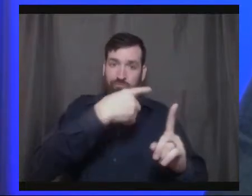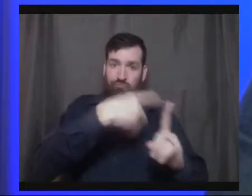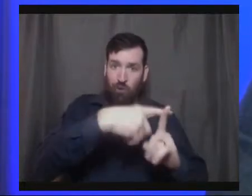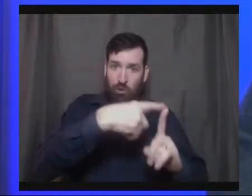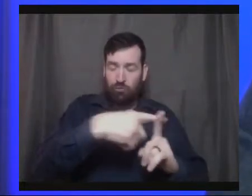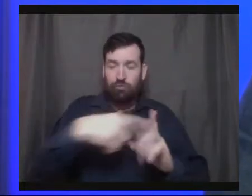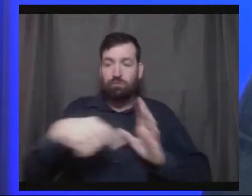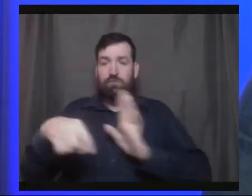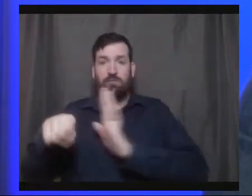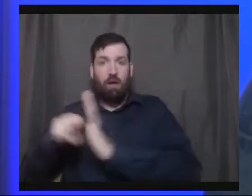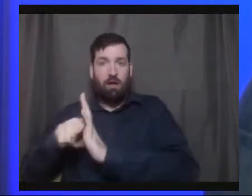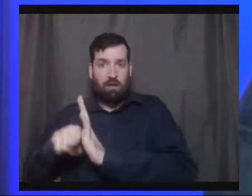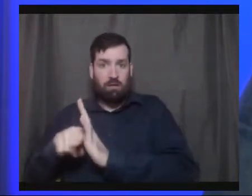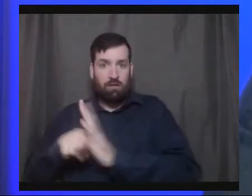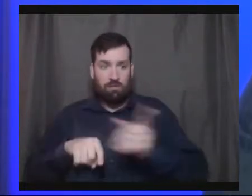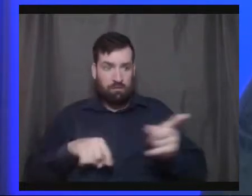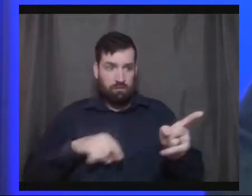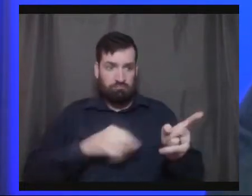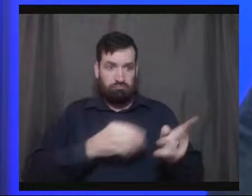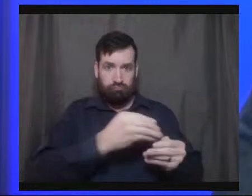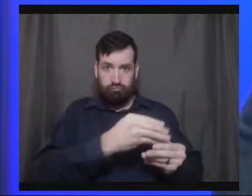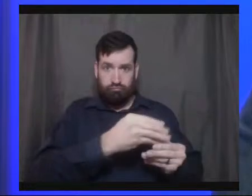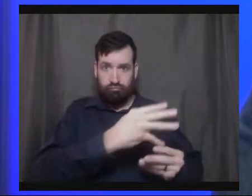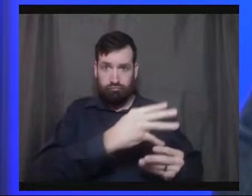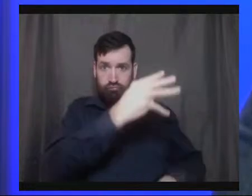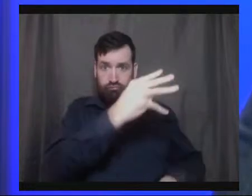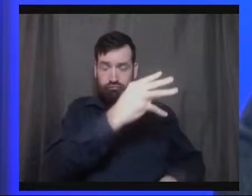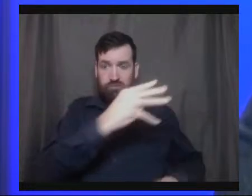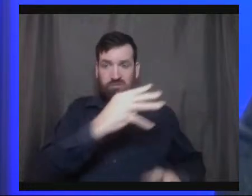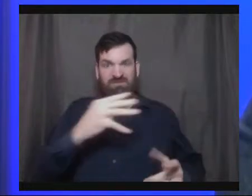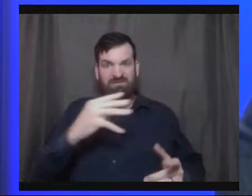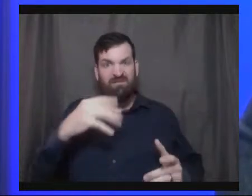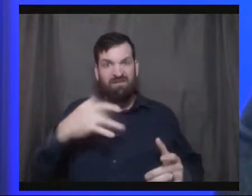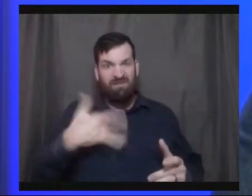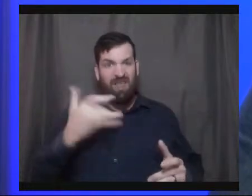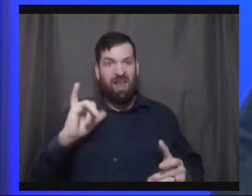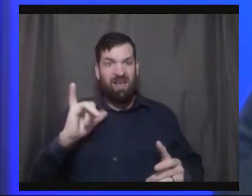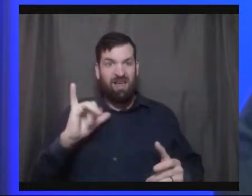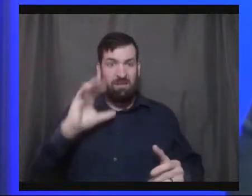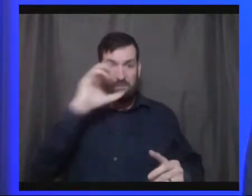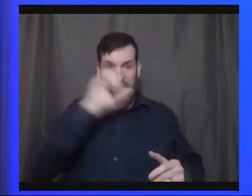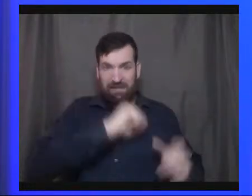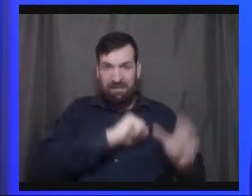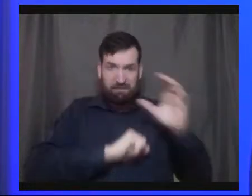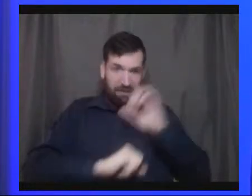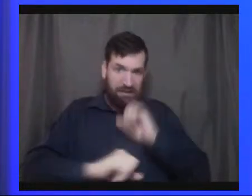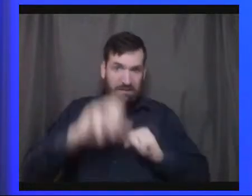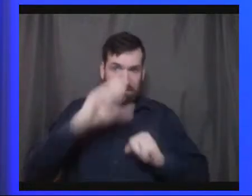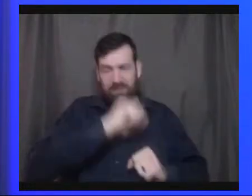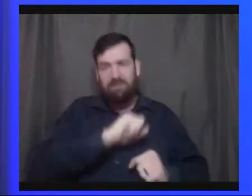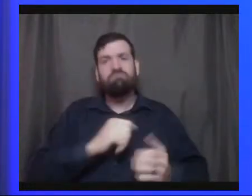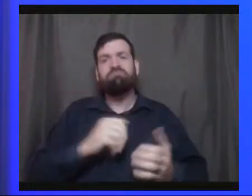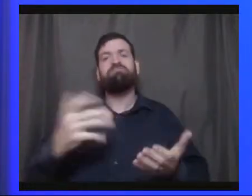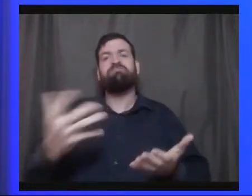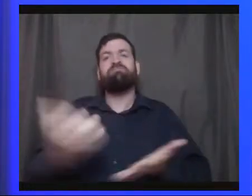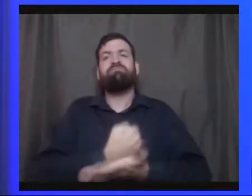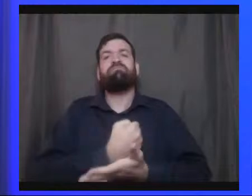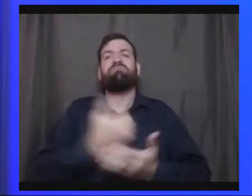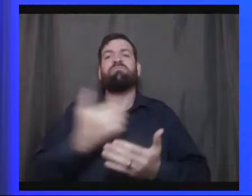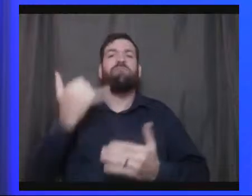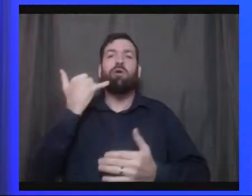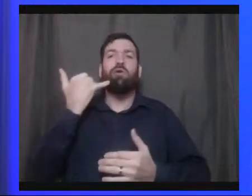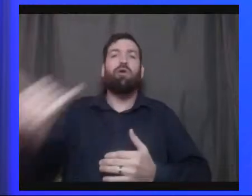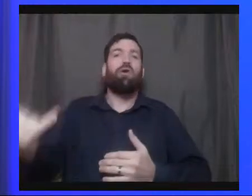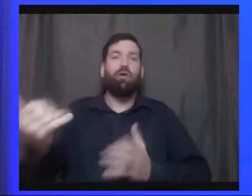surgery are adding up, and you feel like you're missing out on things in life, take the step and call and talk to your